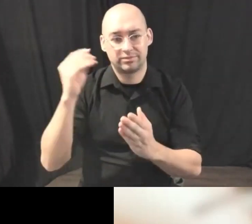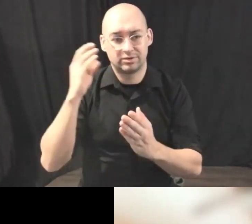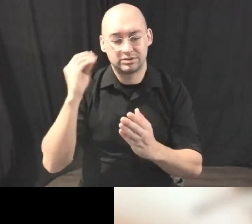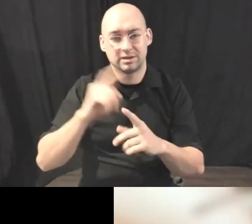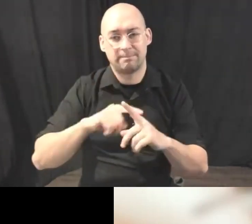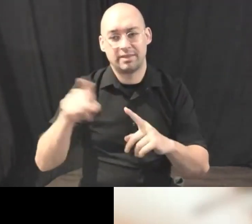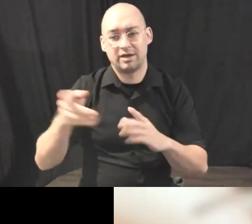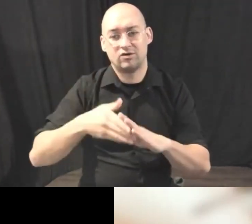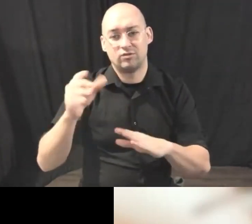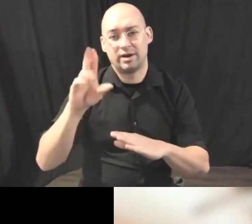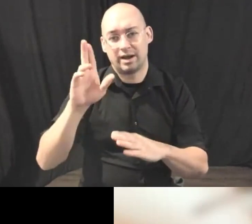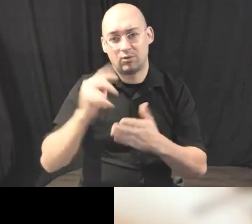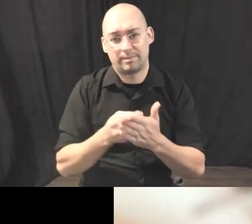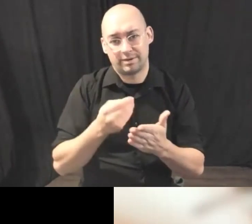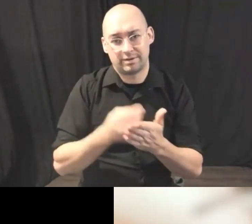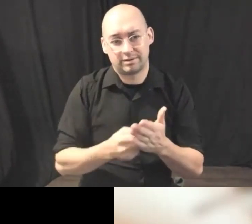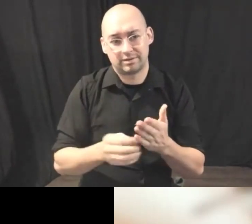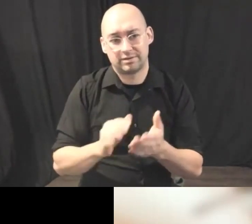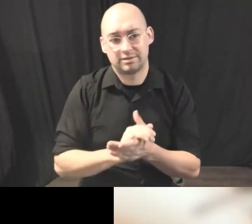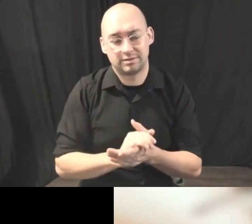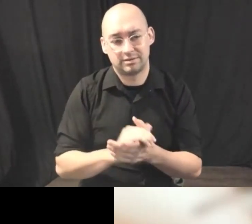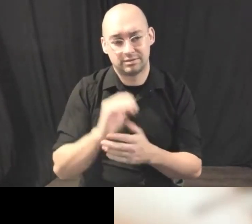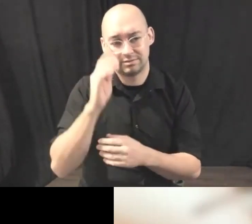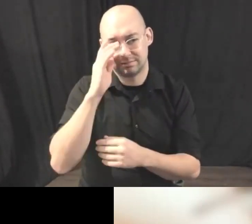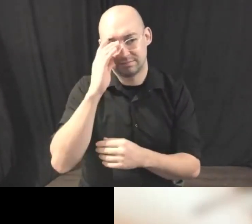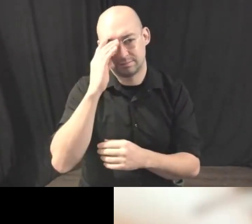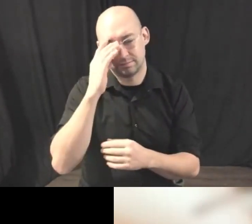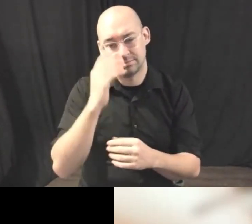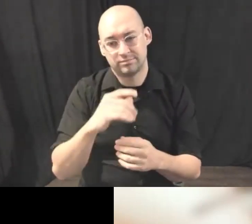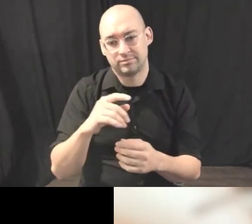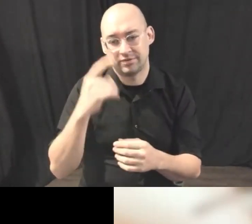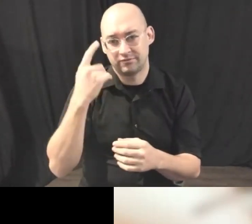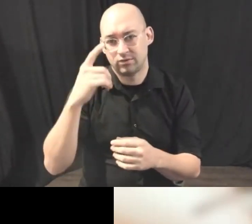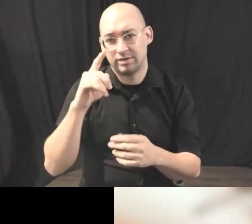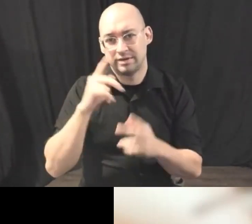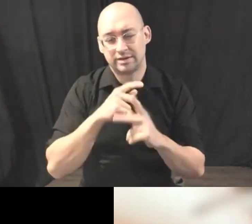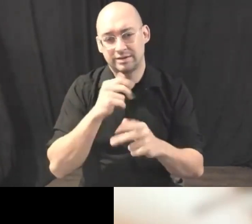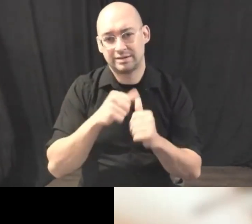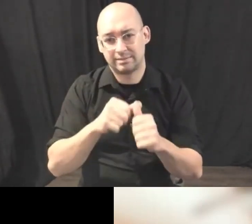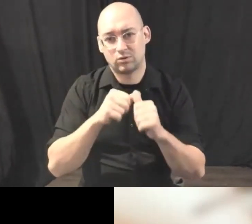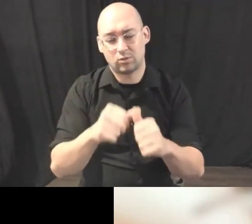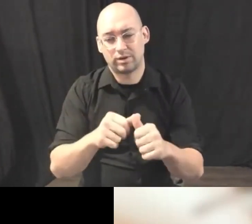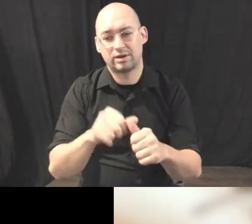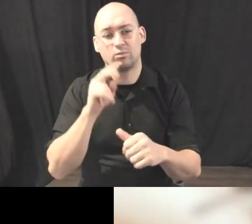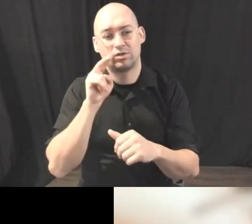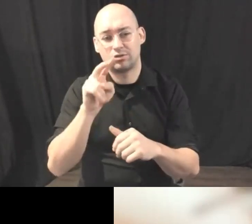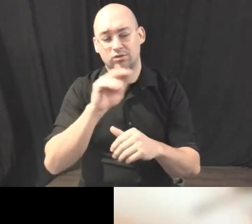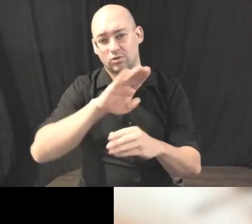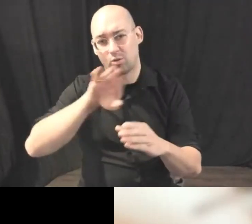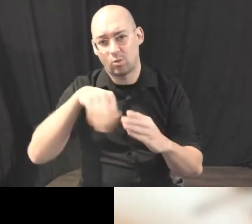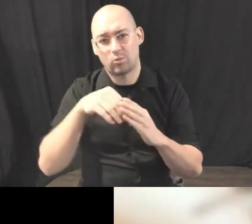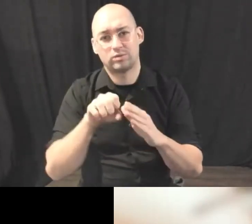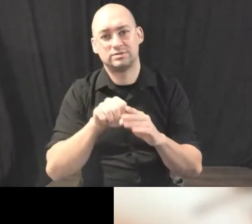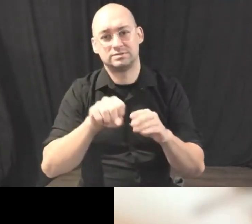money. And in order to keep something like that going, they're really looking for a sort of a statewide program to be able to